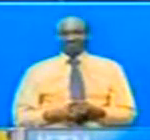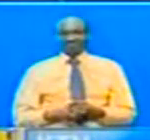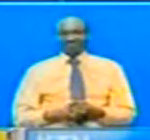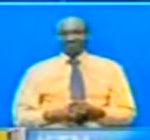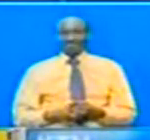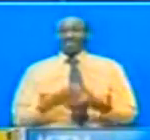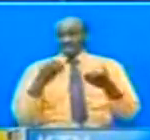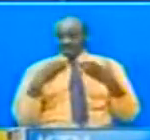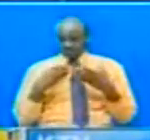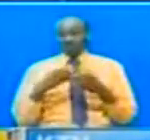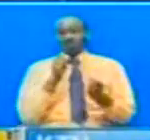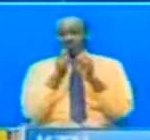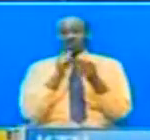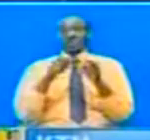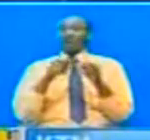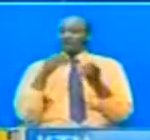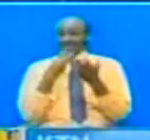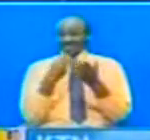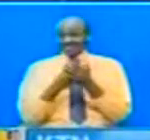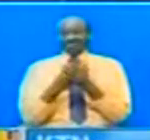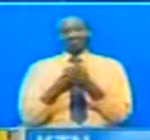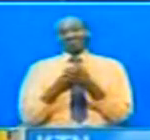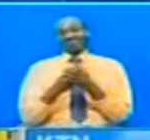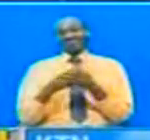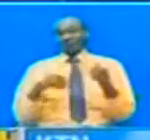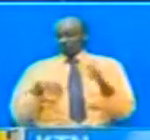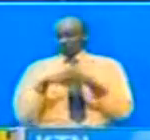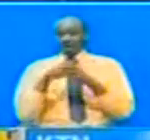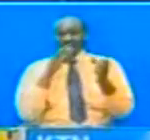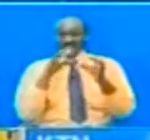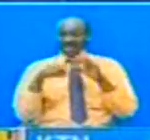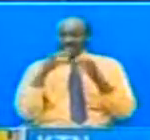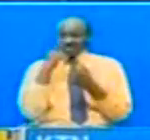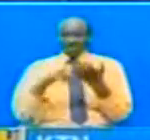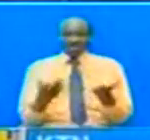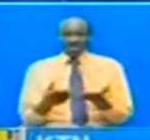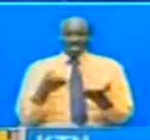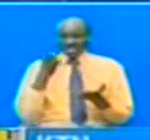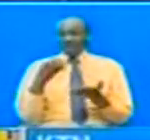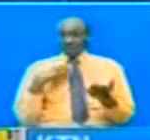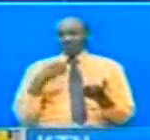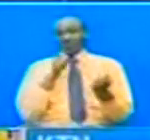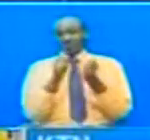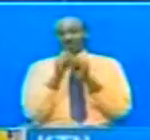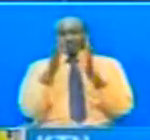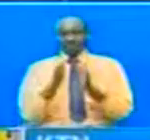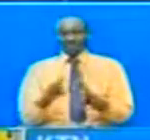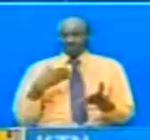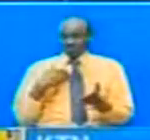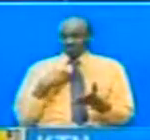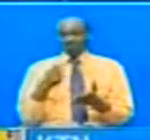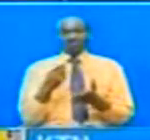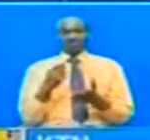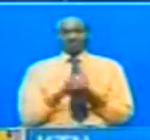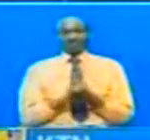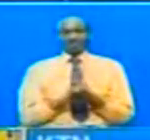Welcome to Sports Pesa Match Analysis, where we try to break it down for you back at home so that when you place your bet on Sports Pesa, you do it from a point of